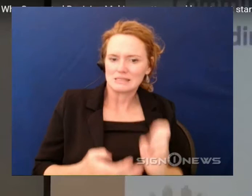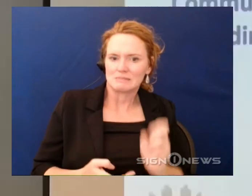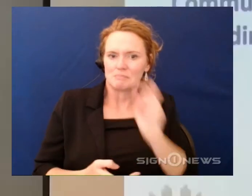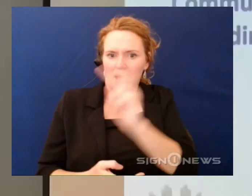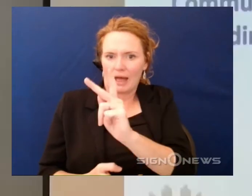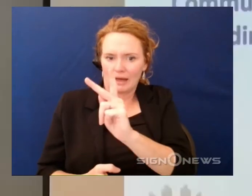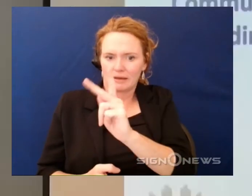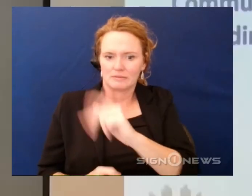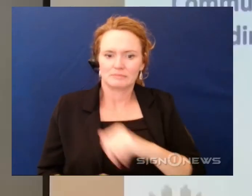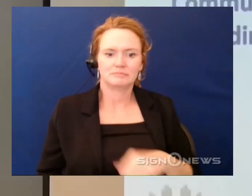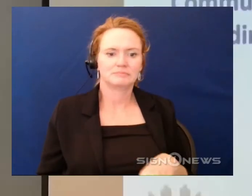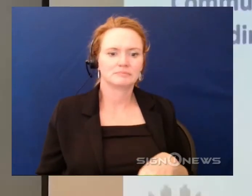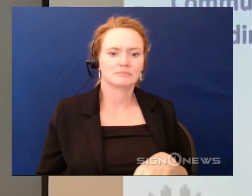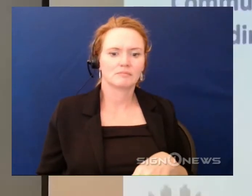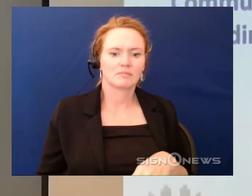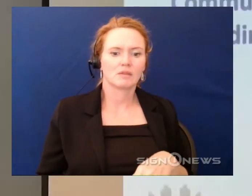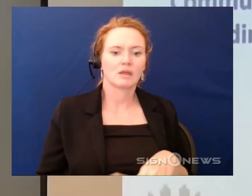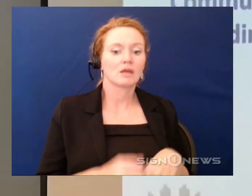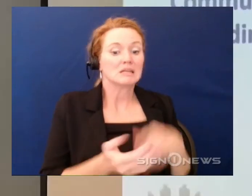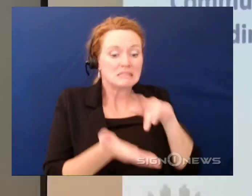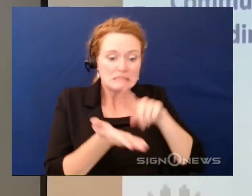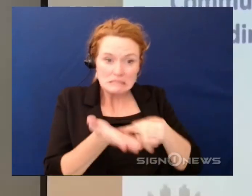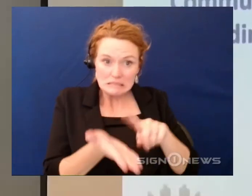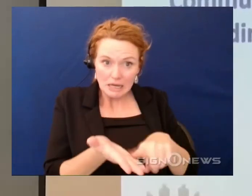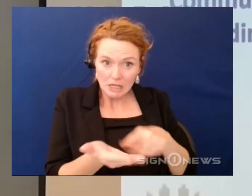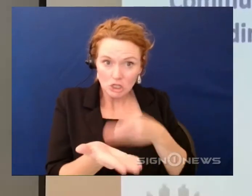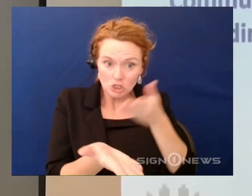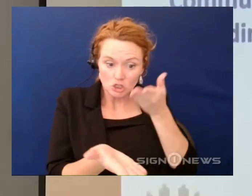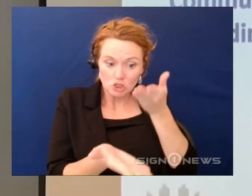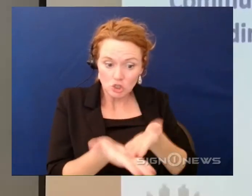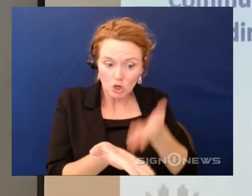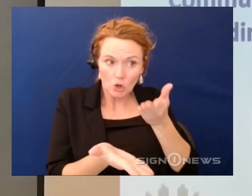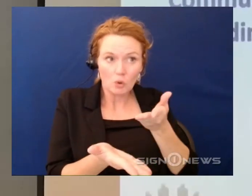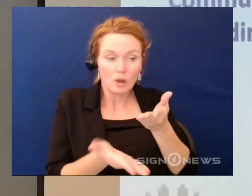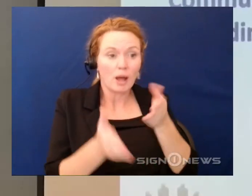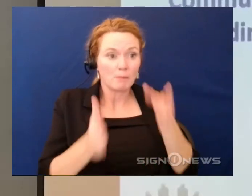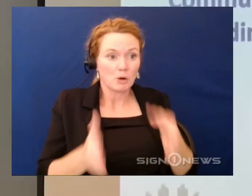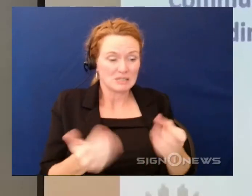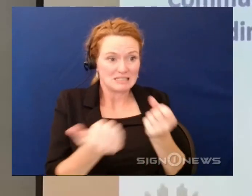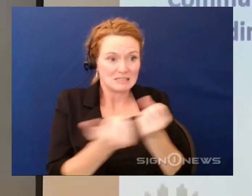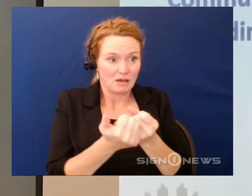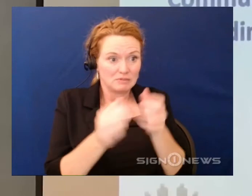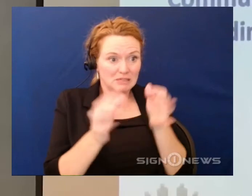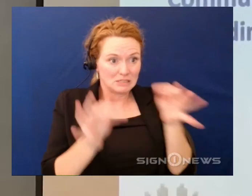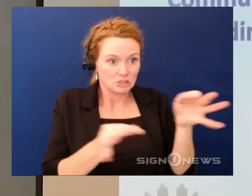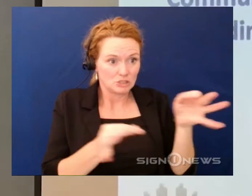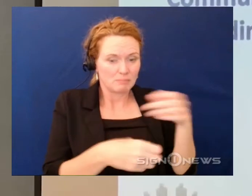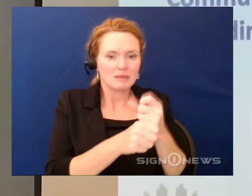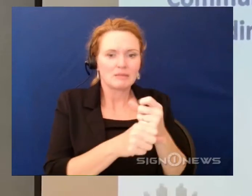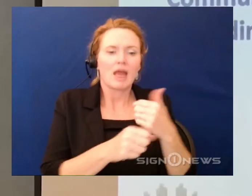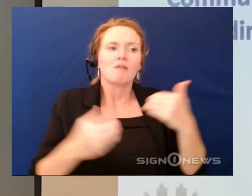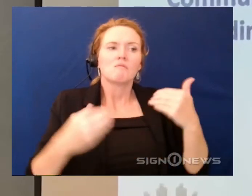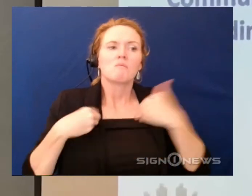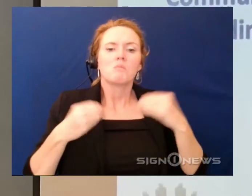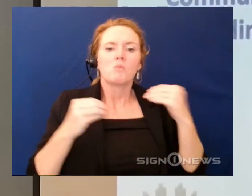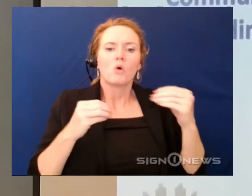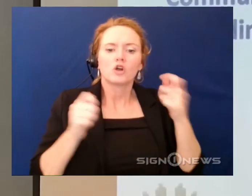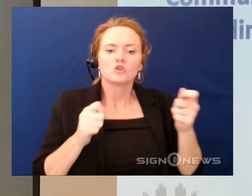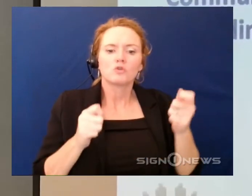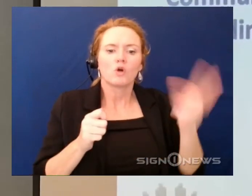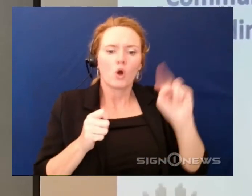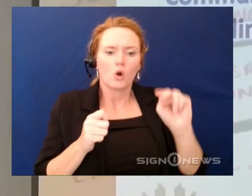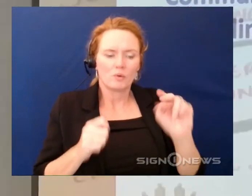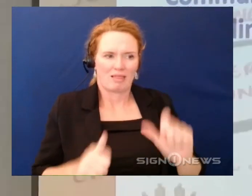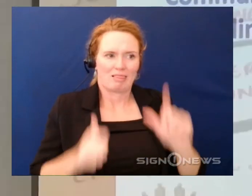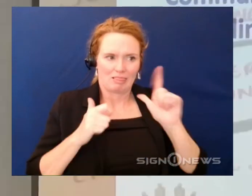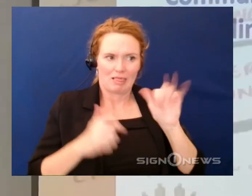supported decision-making increases a person's self-determination, meaning they have more control over their lives. Without a